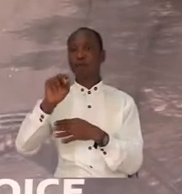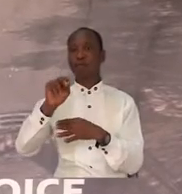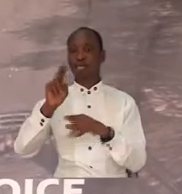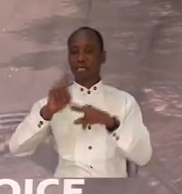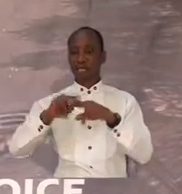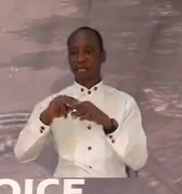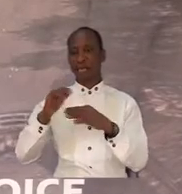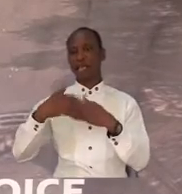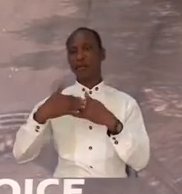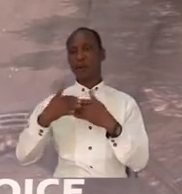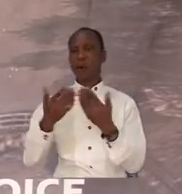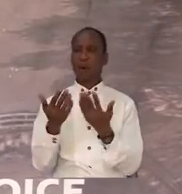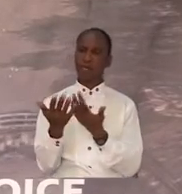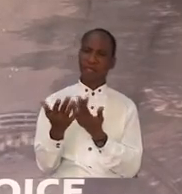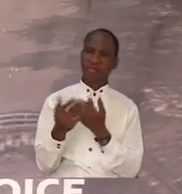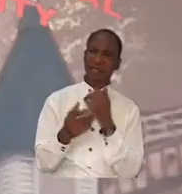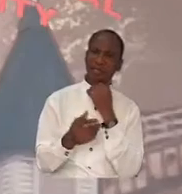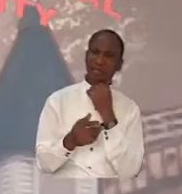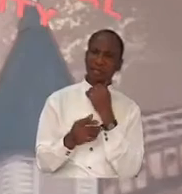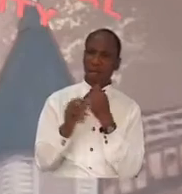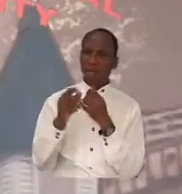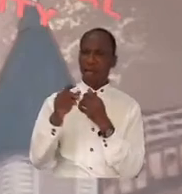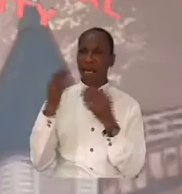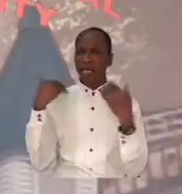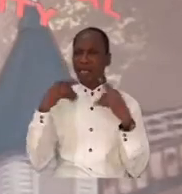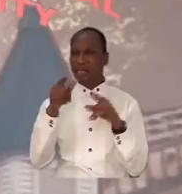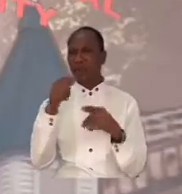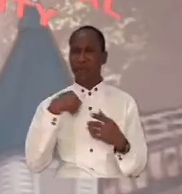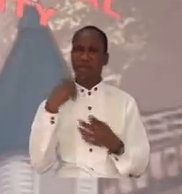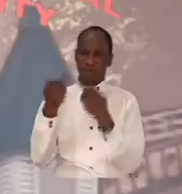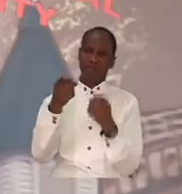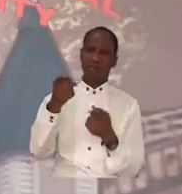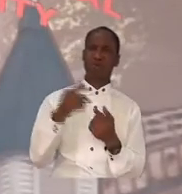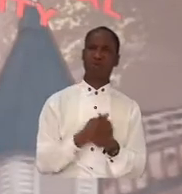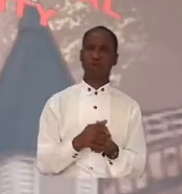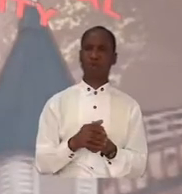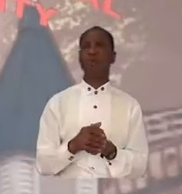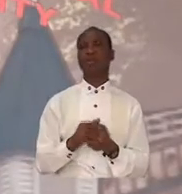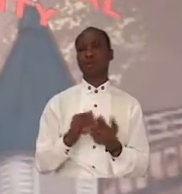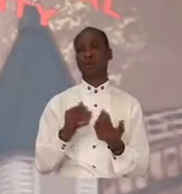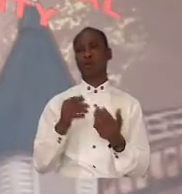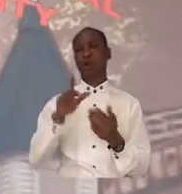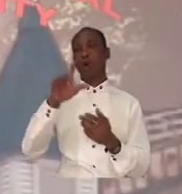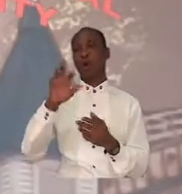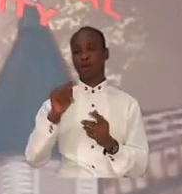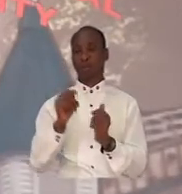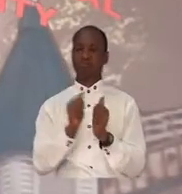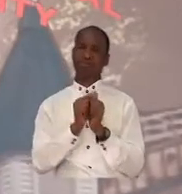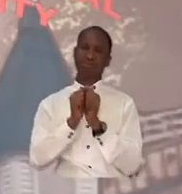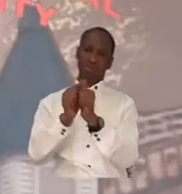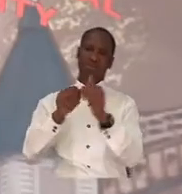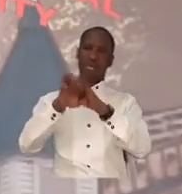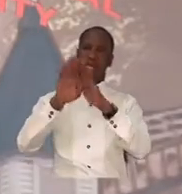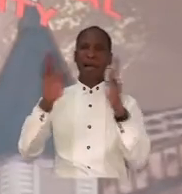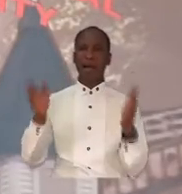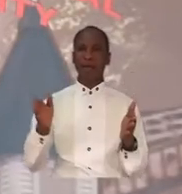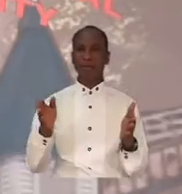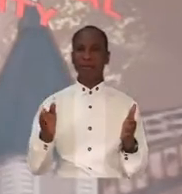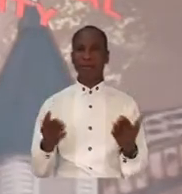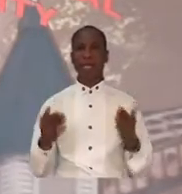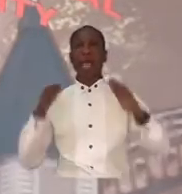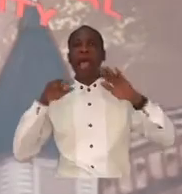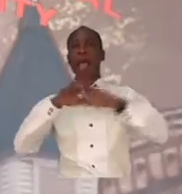ka chen se ye ba wo ba wo maye ene kro yi na omu ni ko fie omu ko wura Lot fi a Na